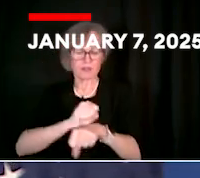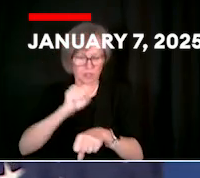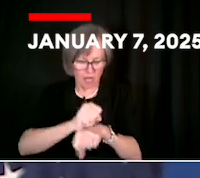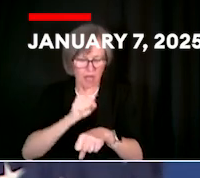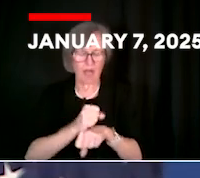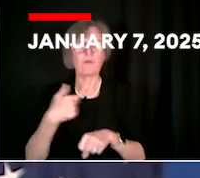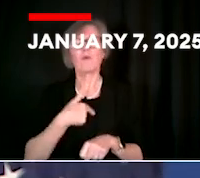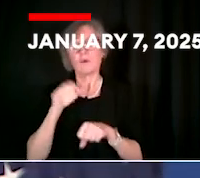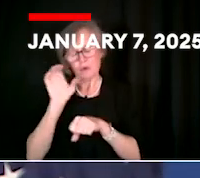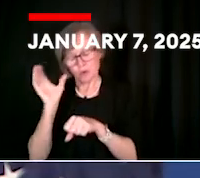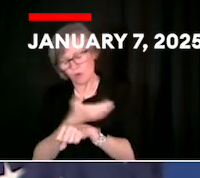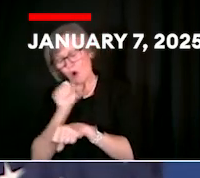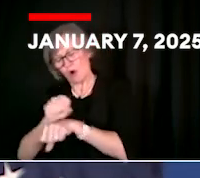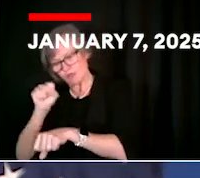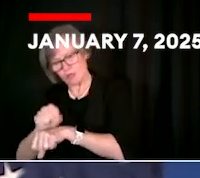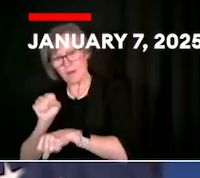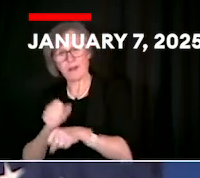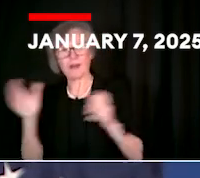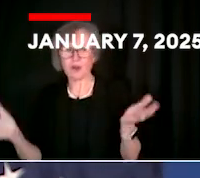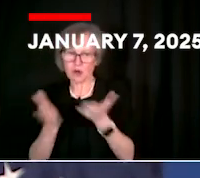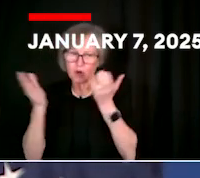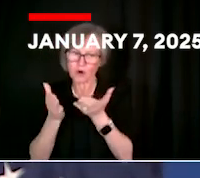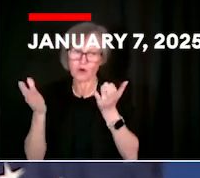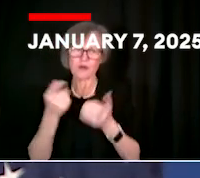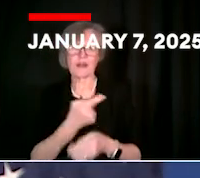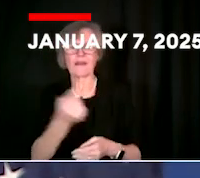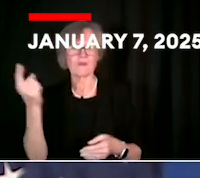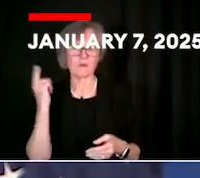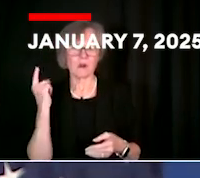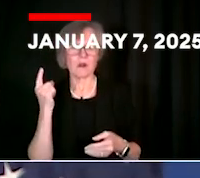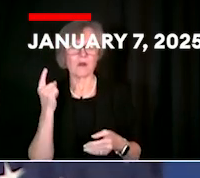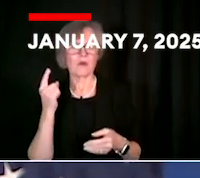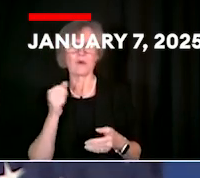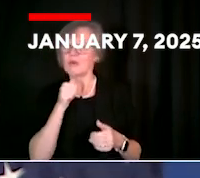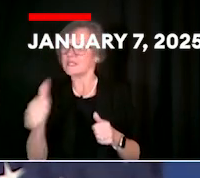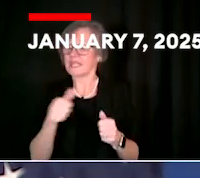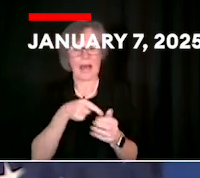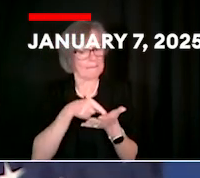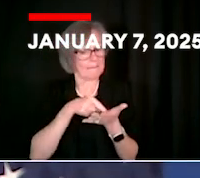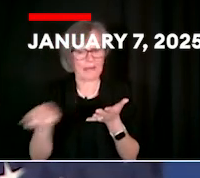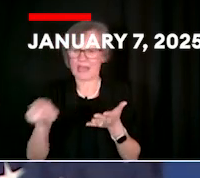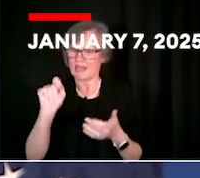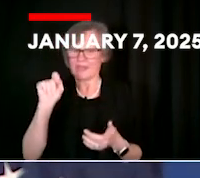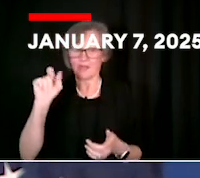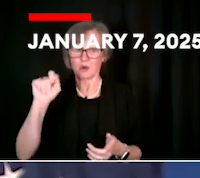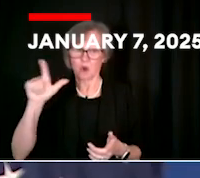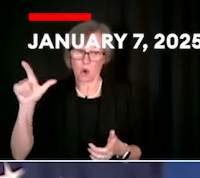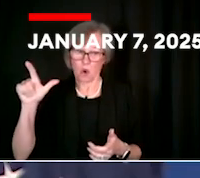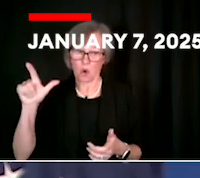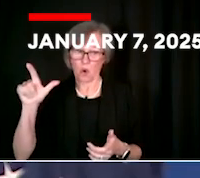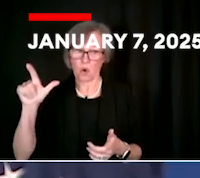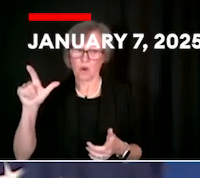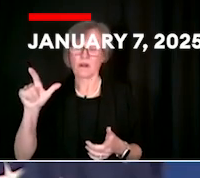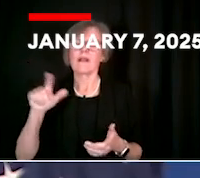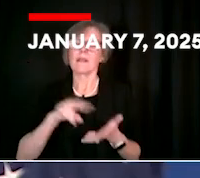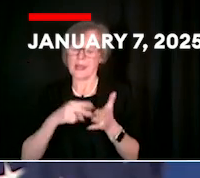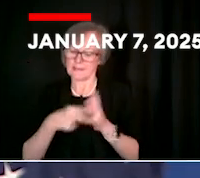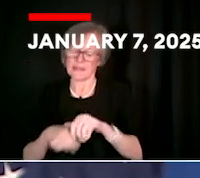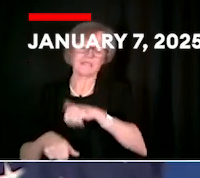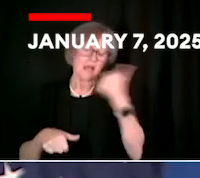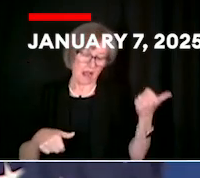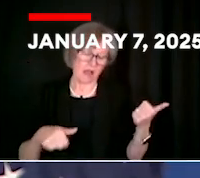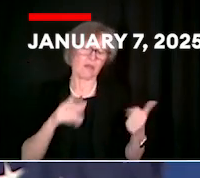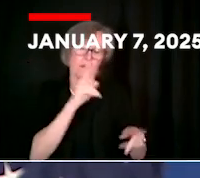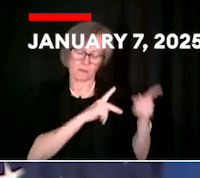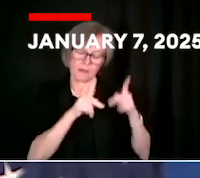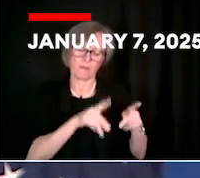job. But I would encourage everyone that anyone who fails to pay their toll is going to come out of the pockets of those who